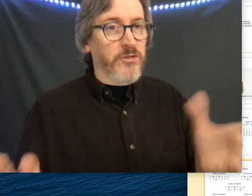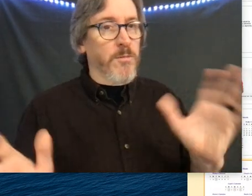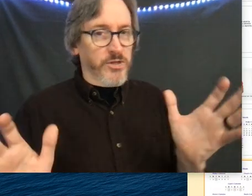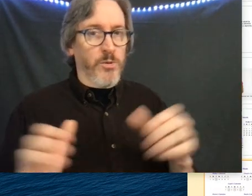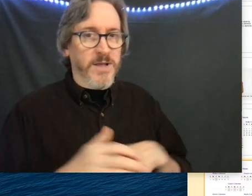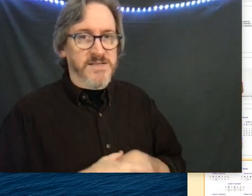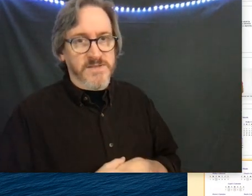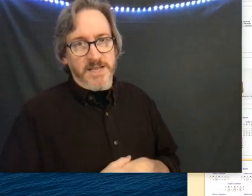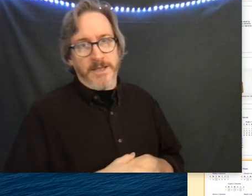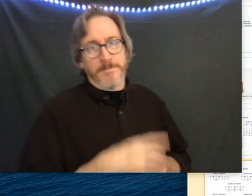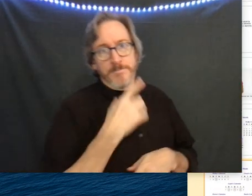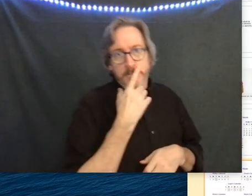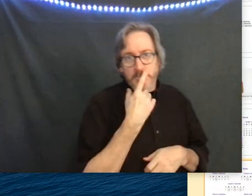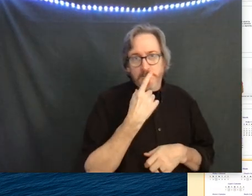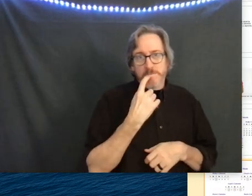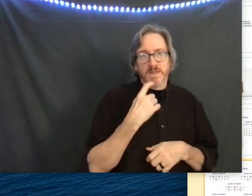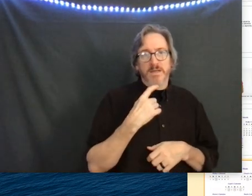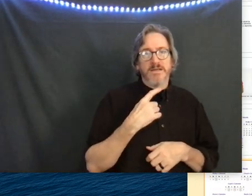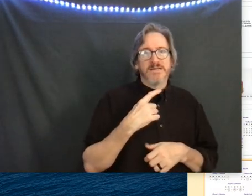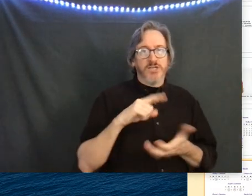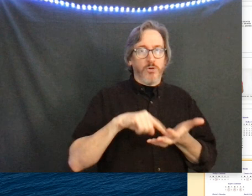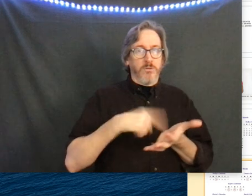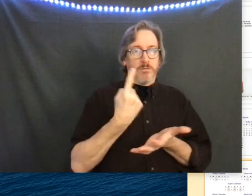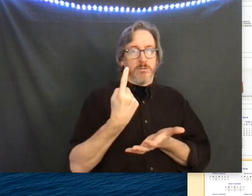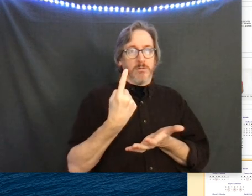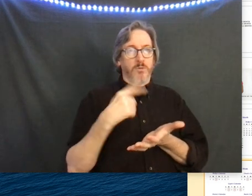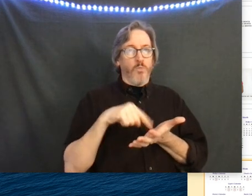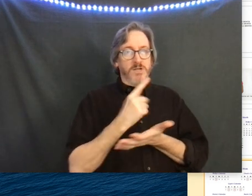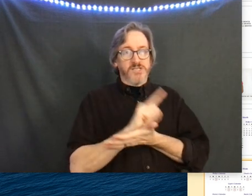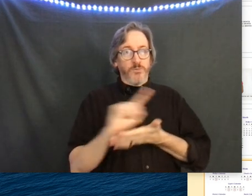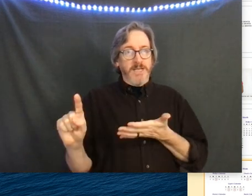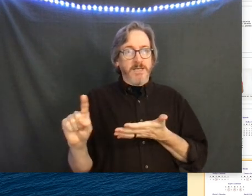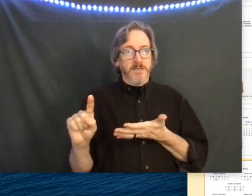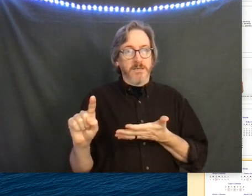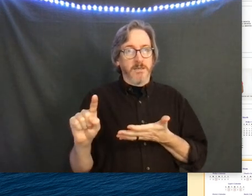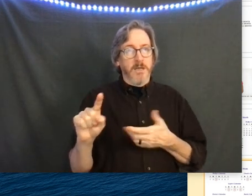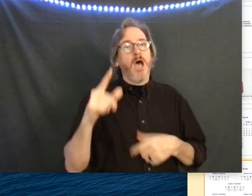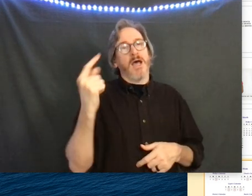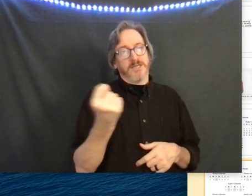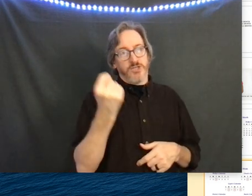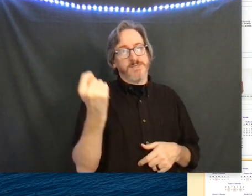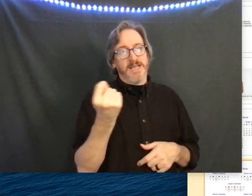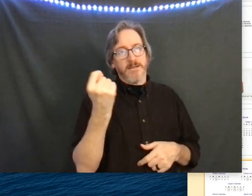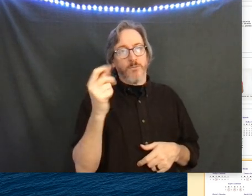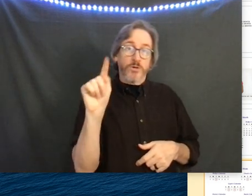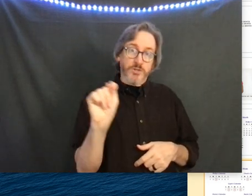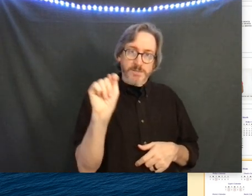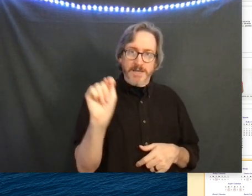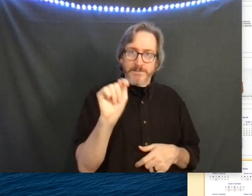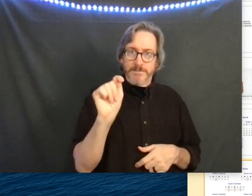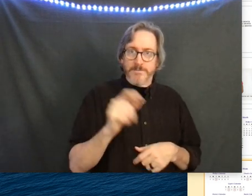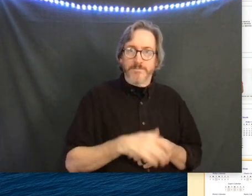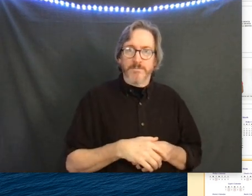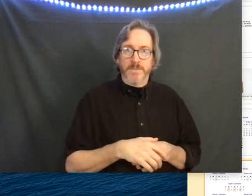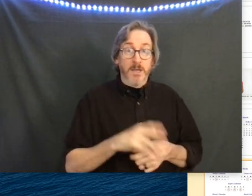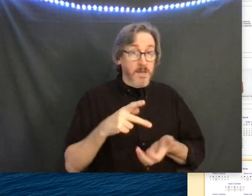aware that there are multiple ways of saying it. So once a week on Tuesday or